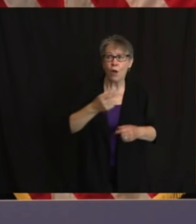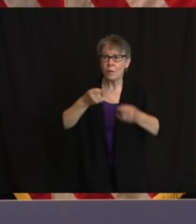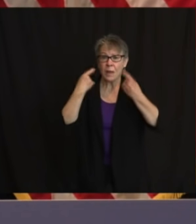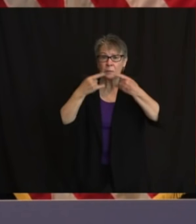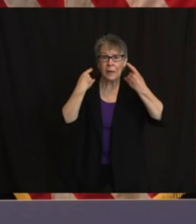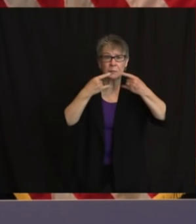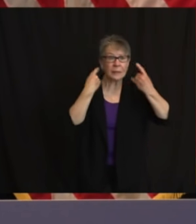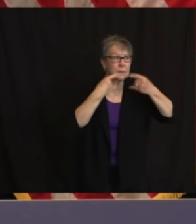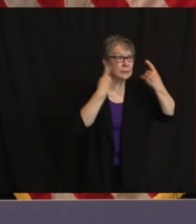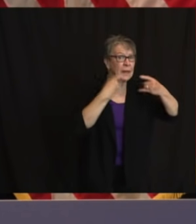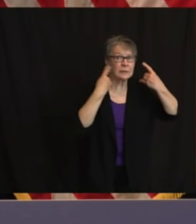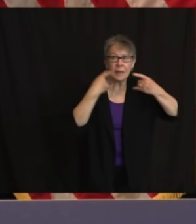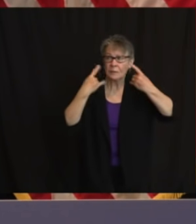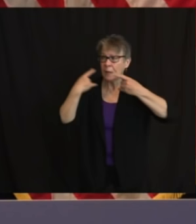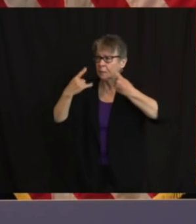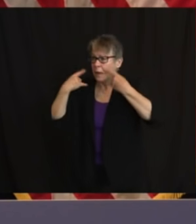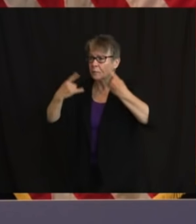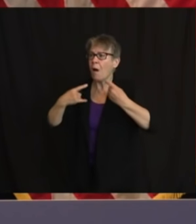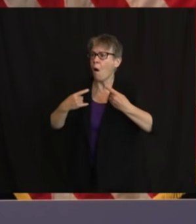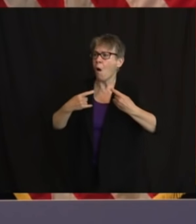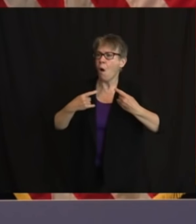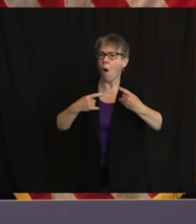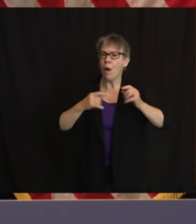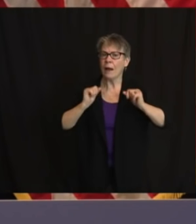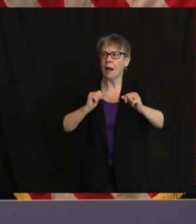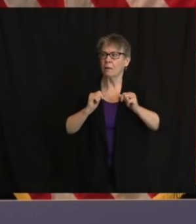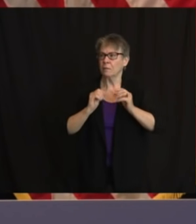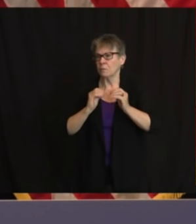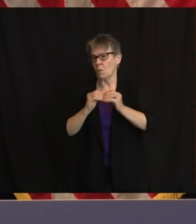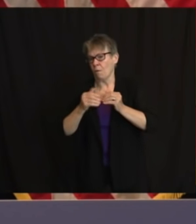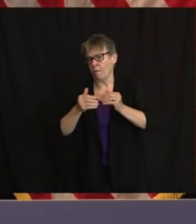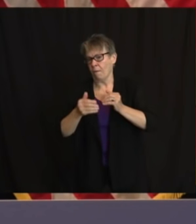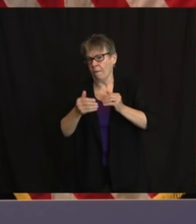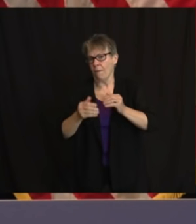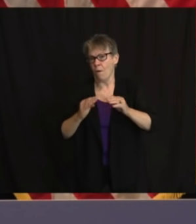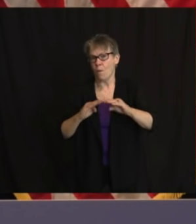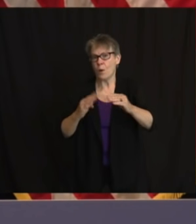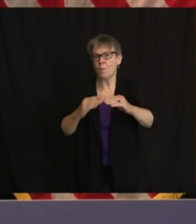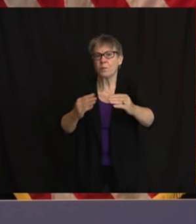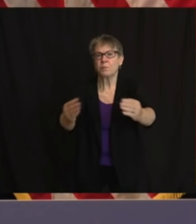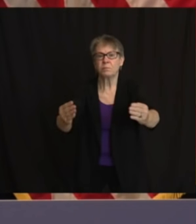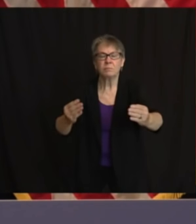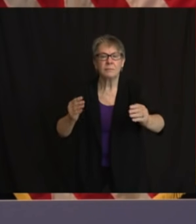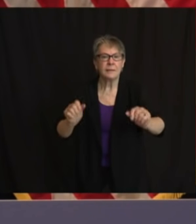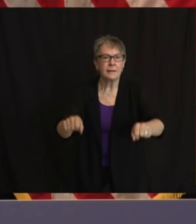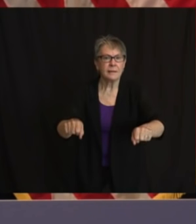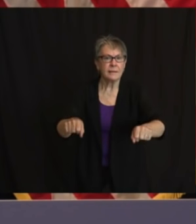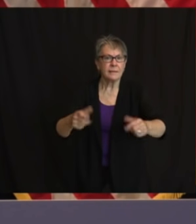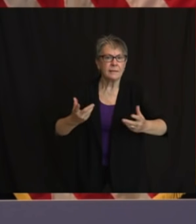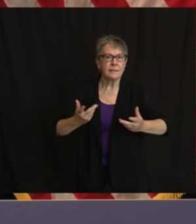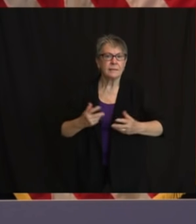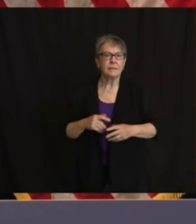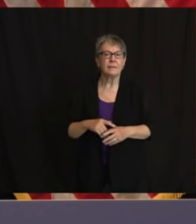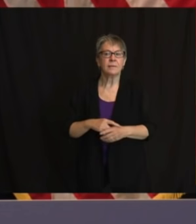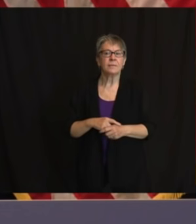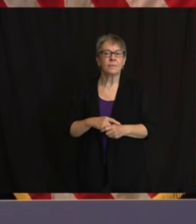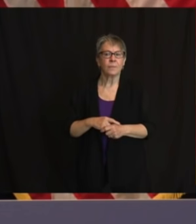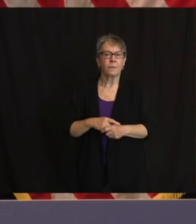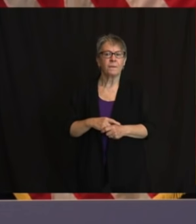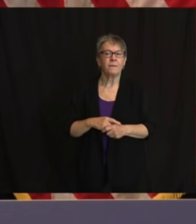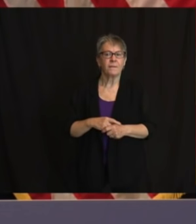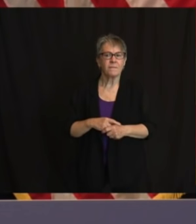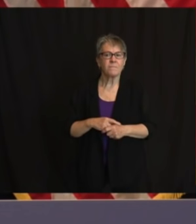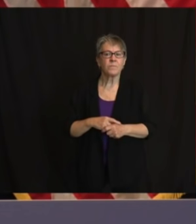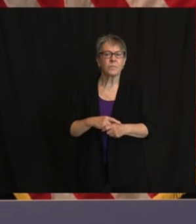good compliant behavior I mentioned on I think Thursday and Friday, and I know on